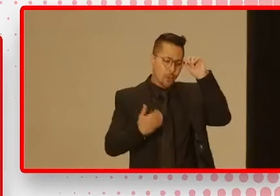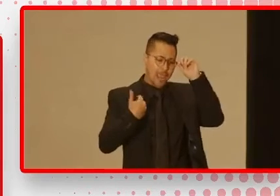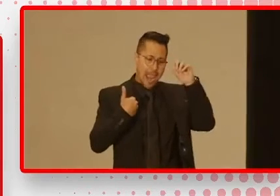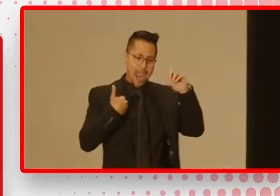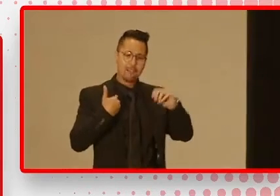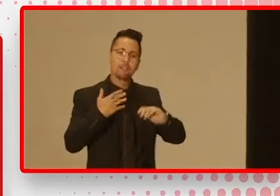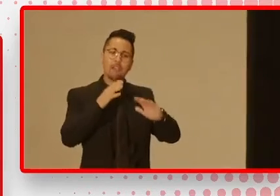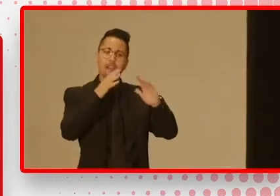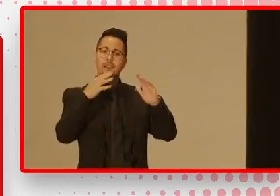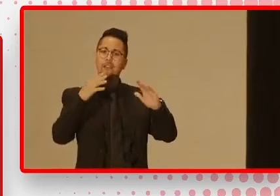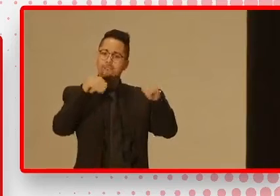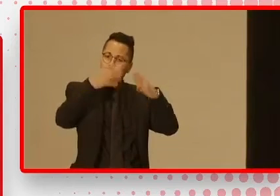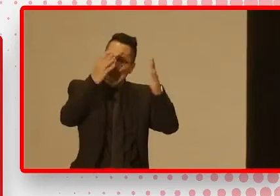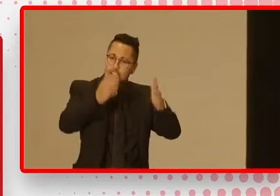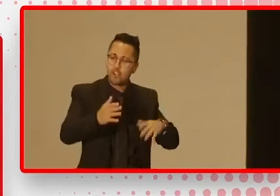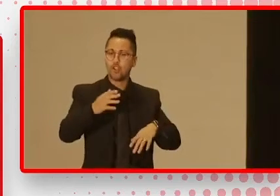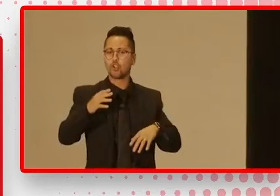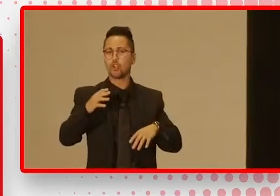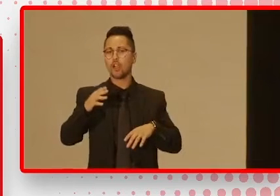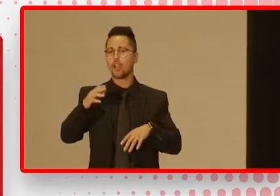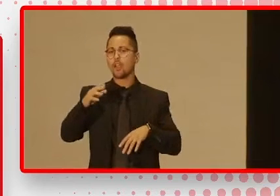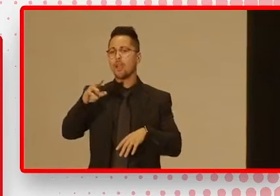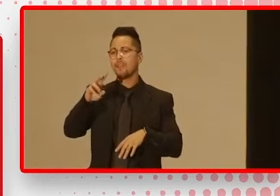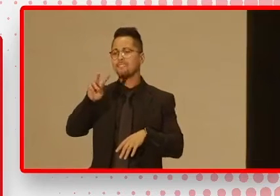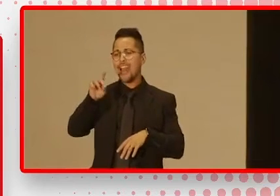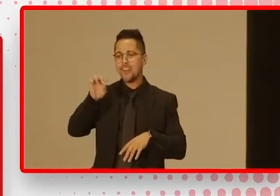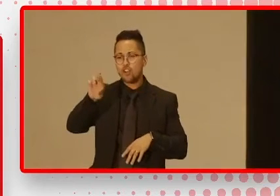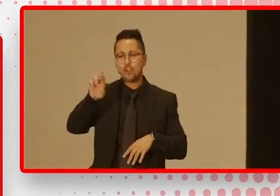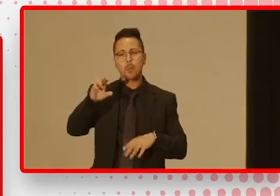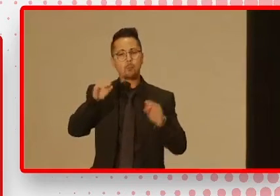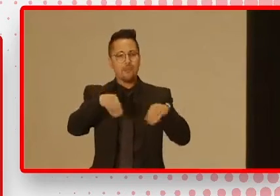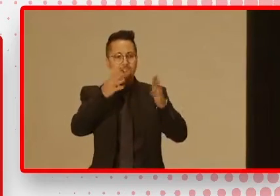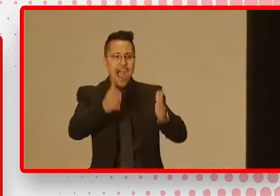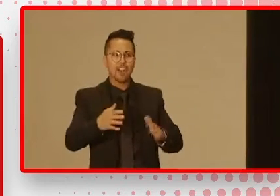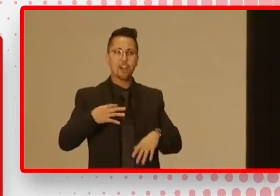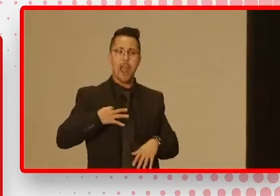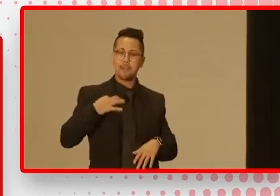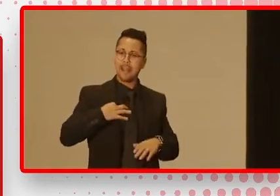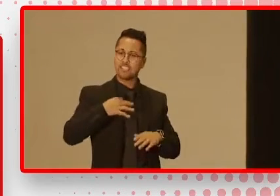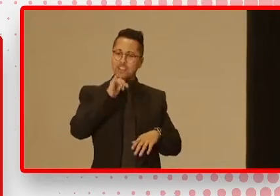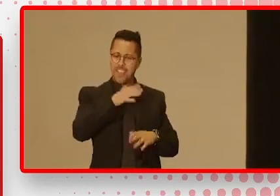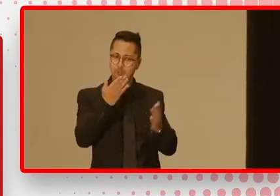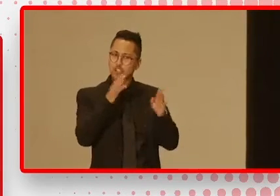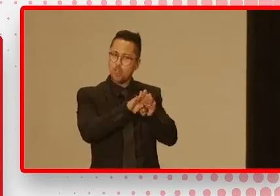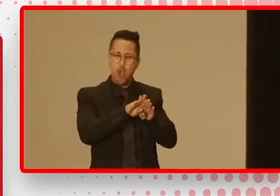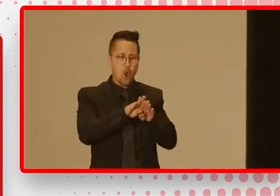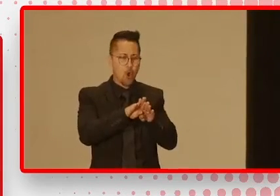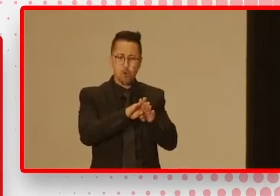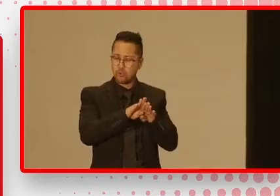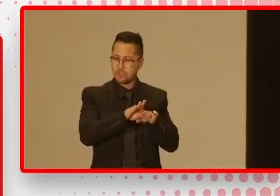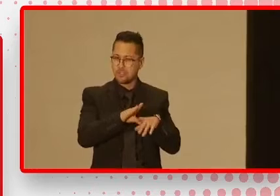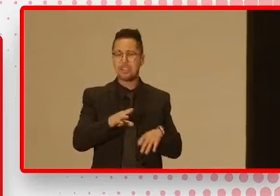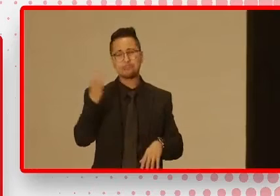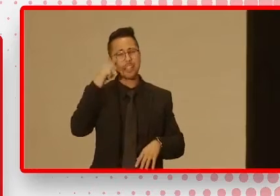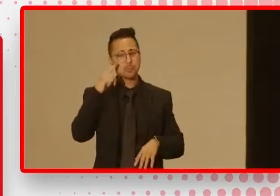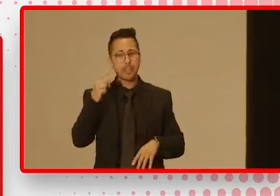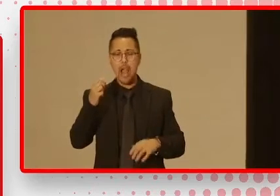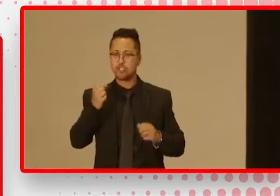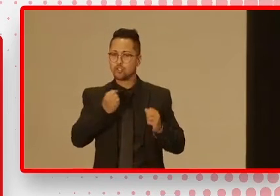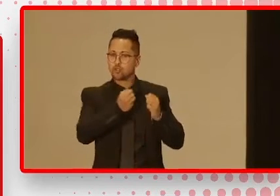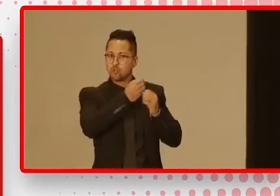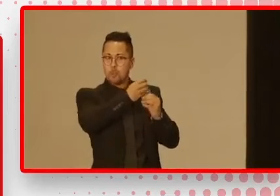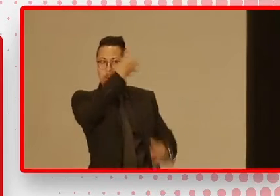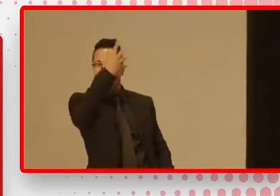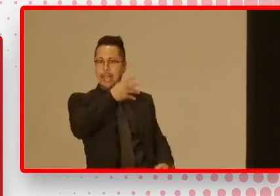provider application closed for a while because we got saturated in several areas. And we